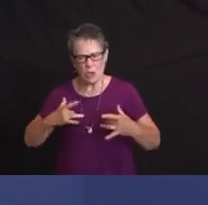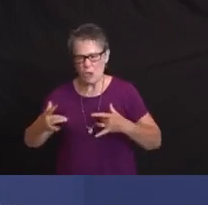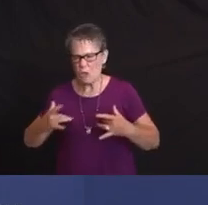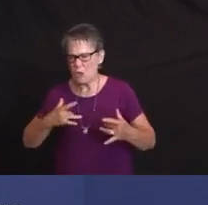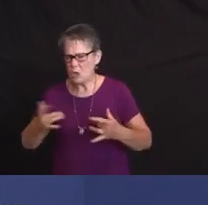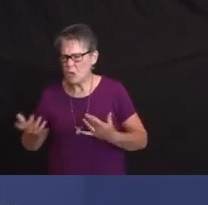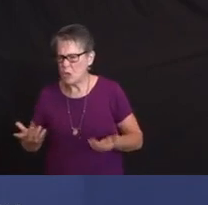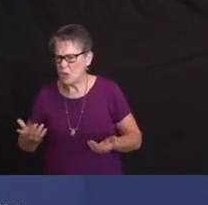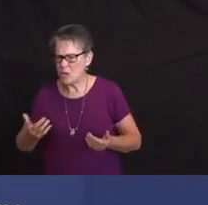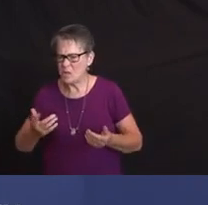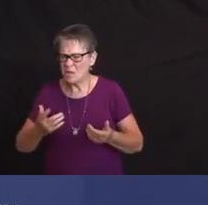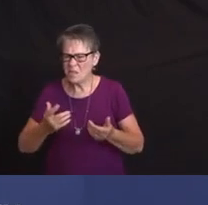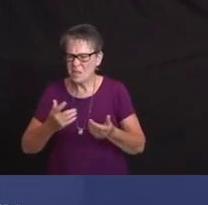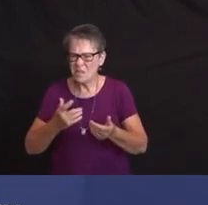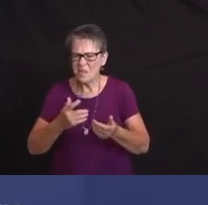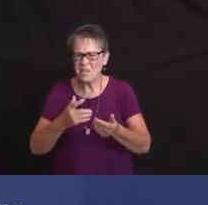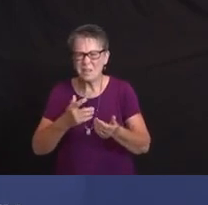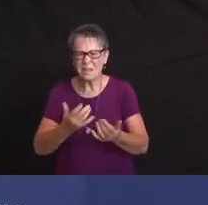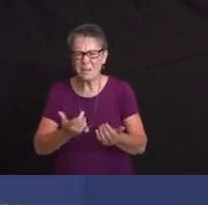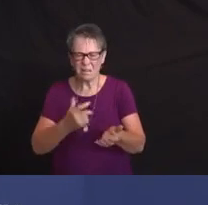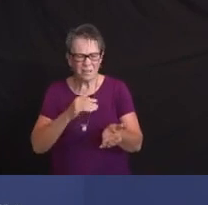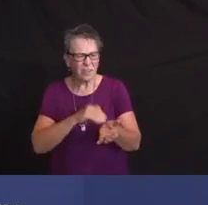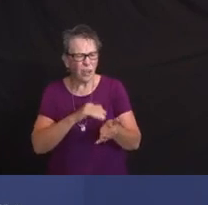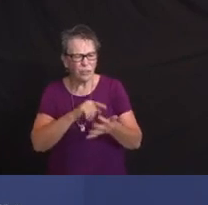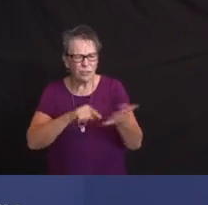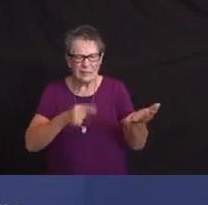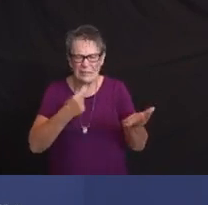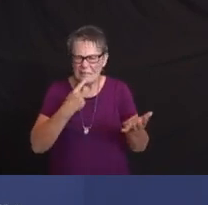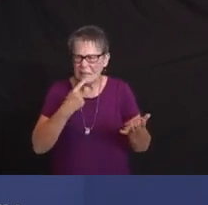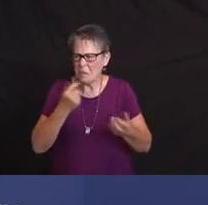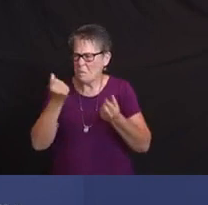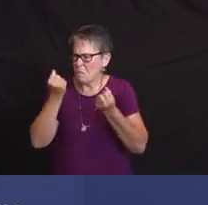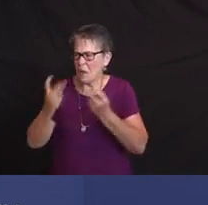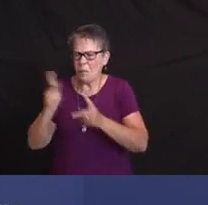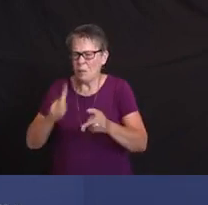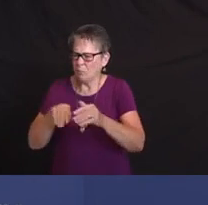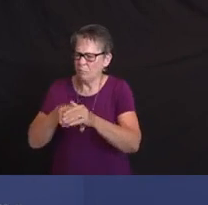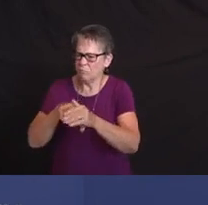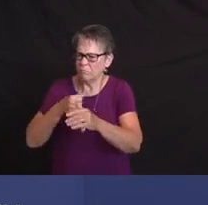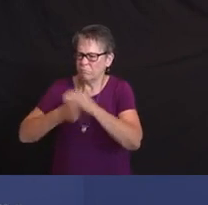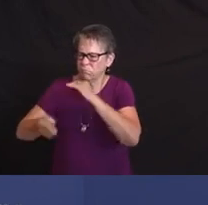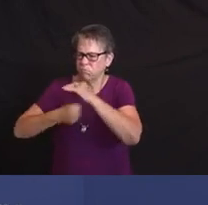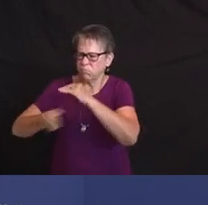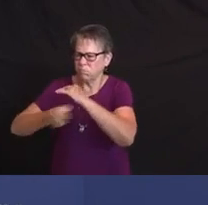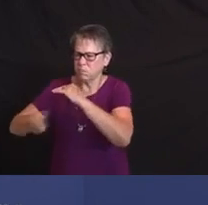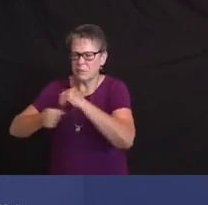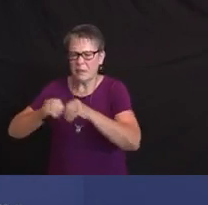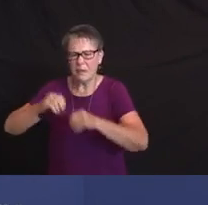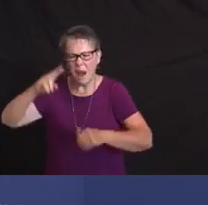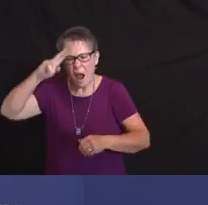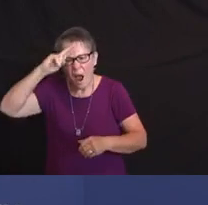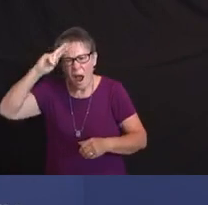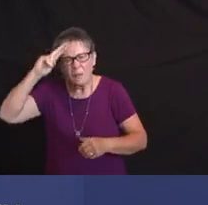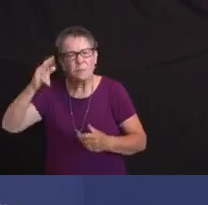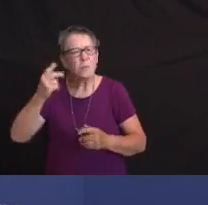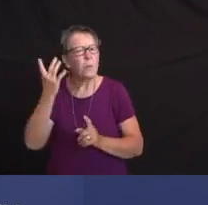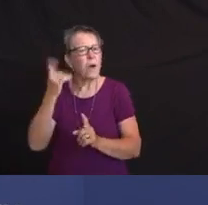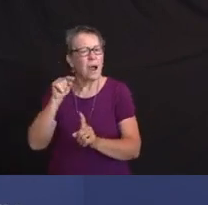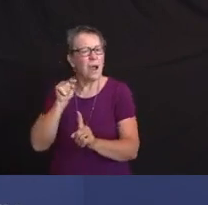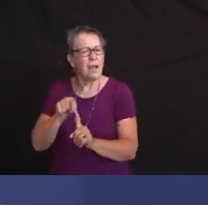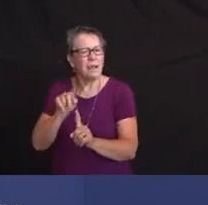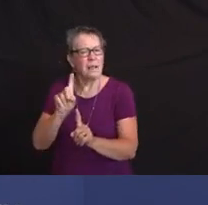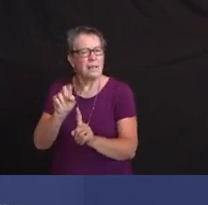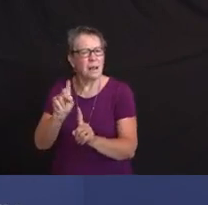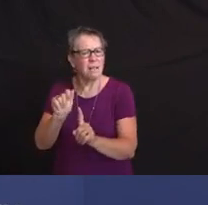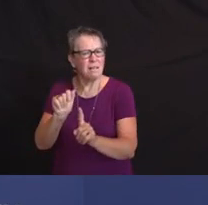hospitalizations and the threat the highly transmissible Delta variant poses, particularly to our children. As I said last